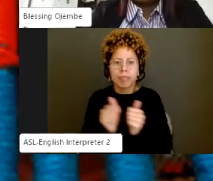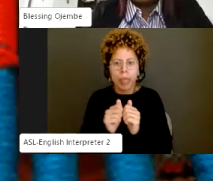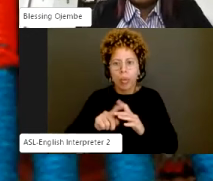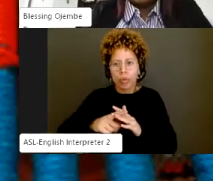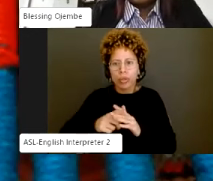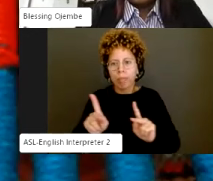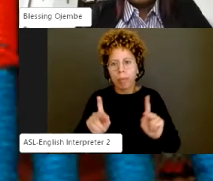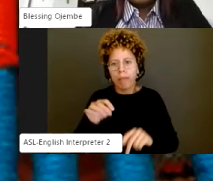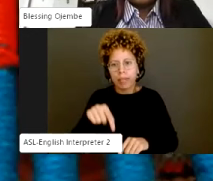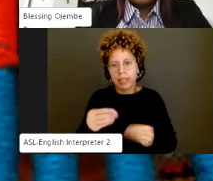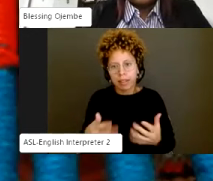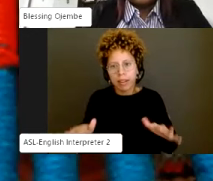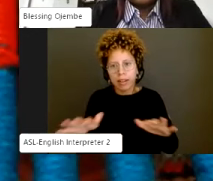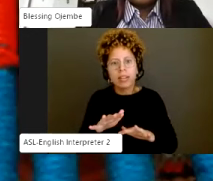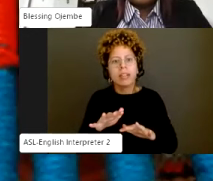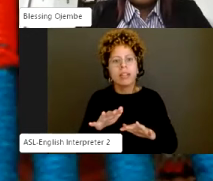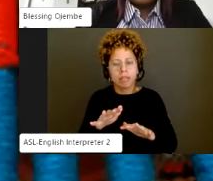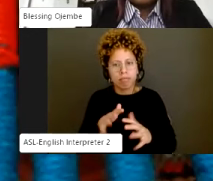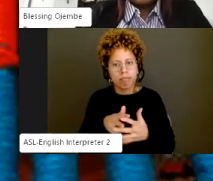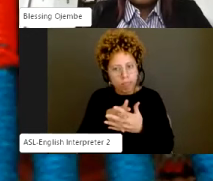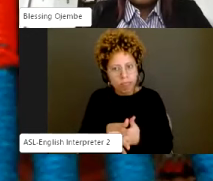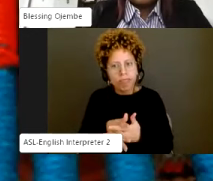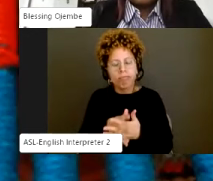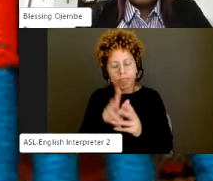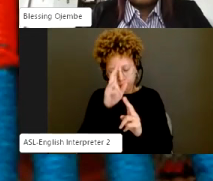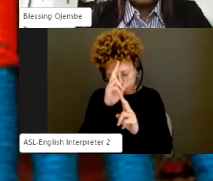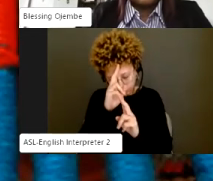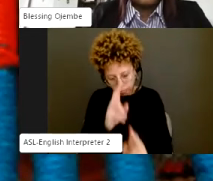based in honor and deep respect.